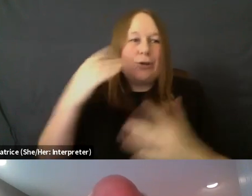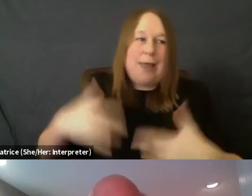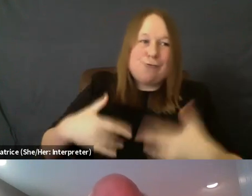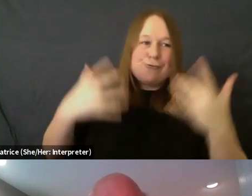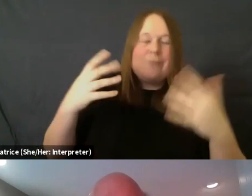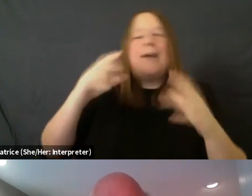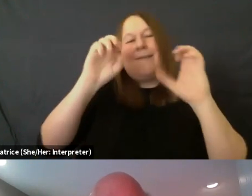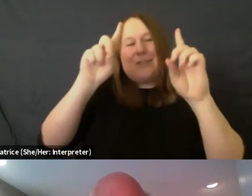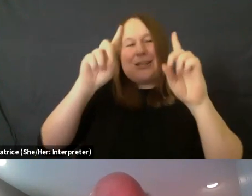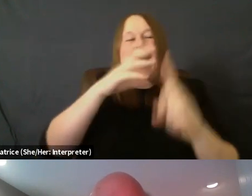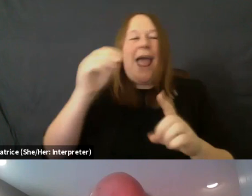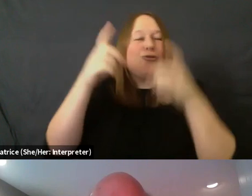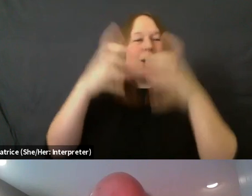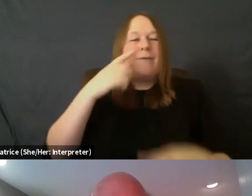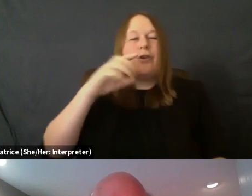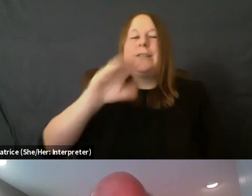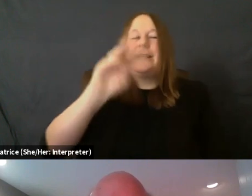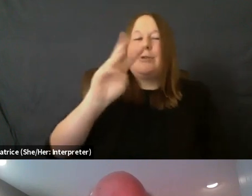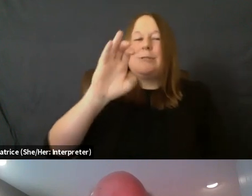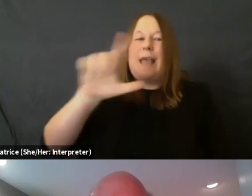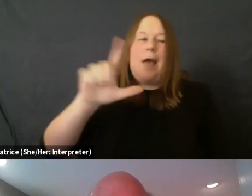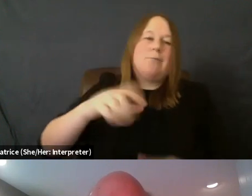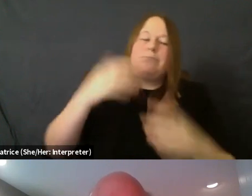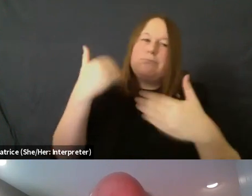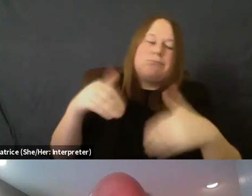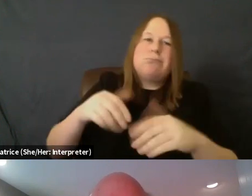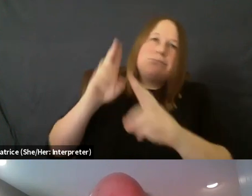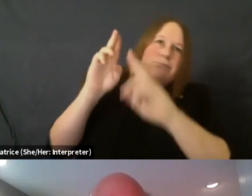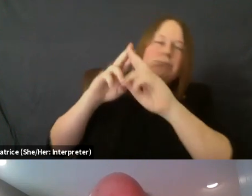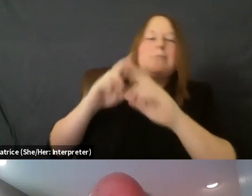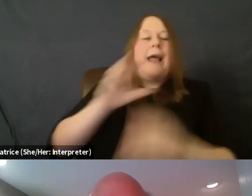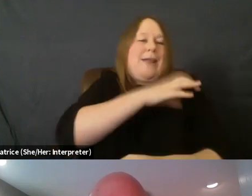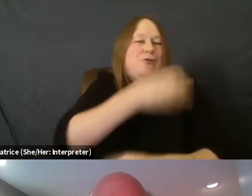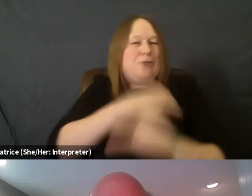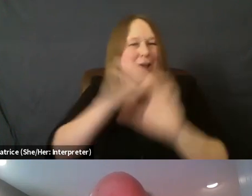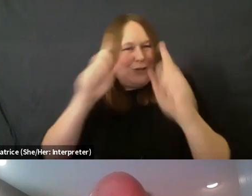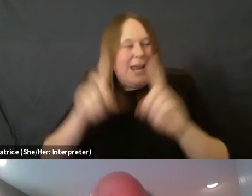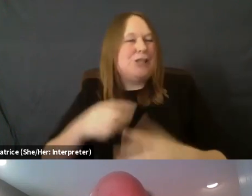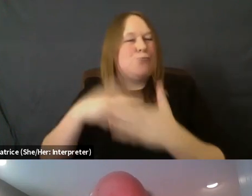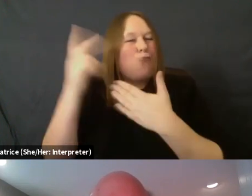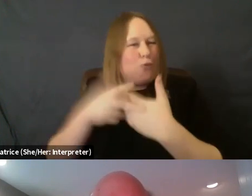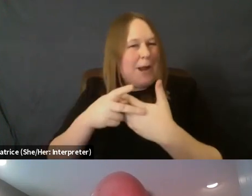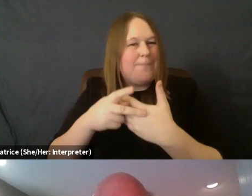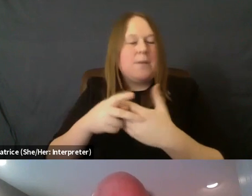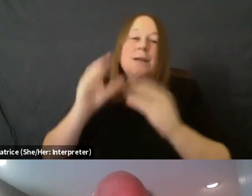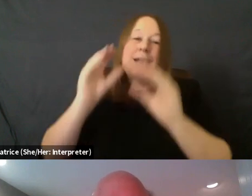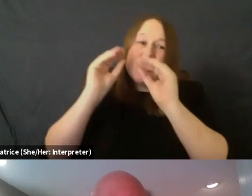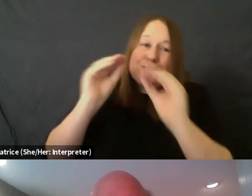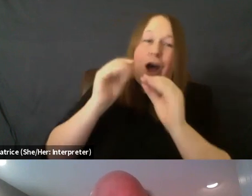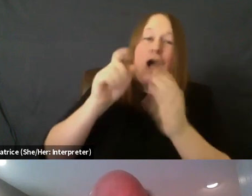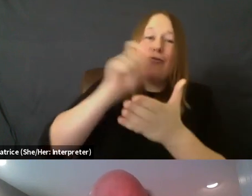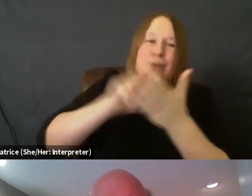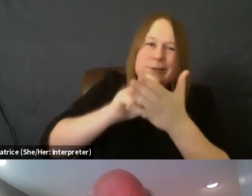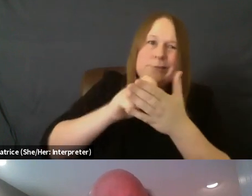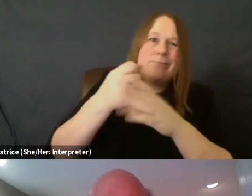the director of WCL's renowned clinical education program. He has taught and written extensively in the